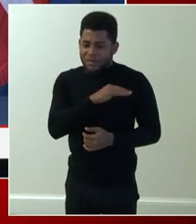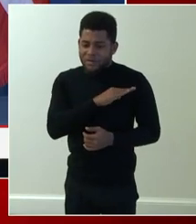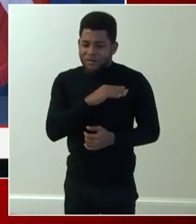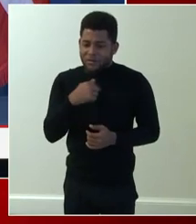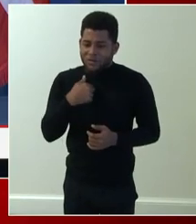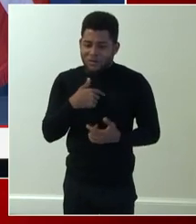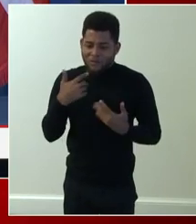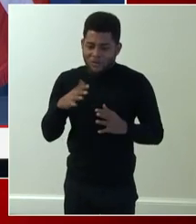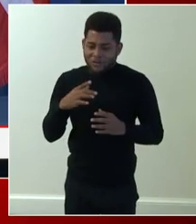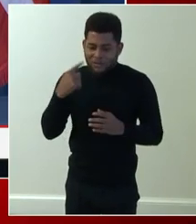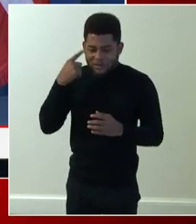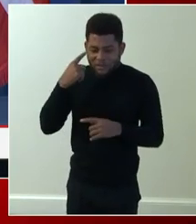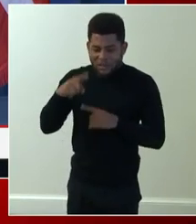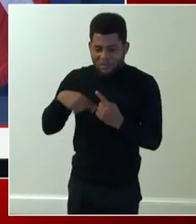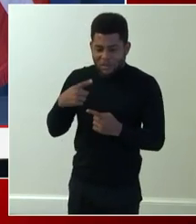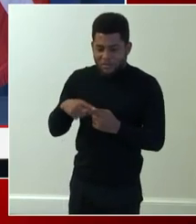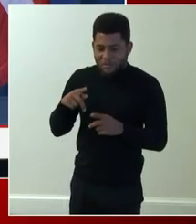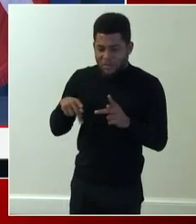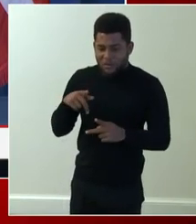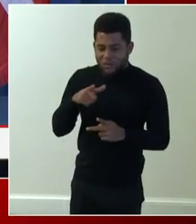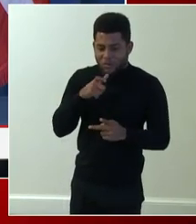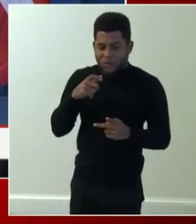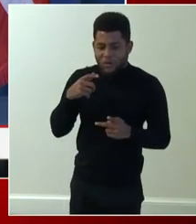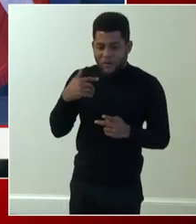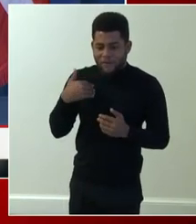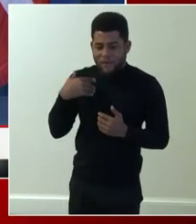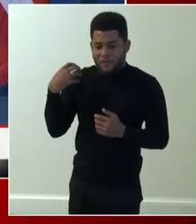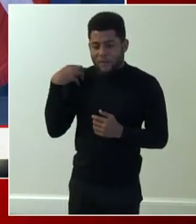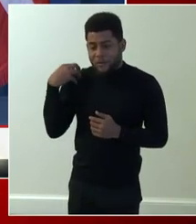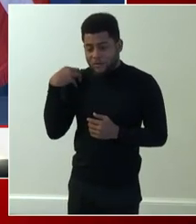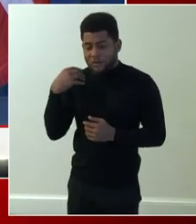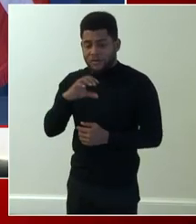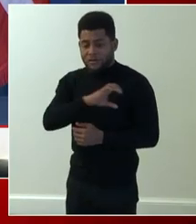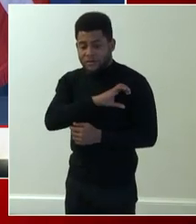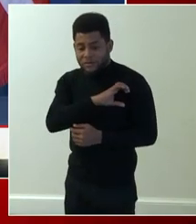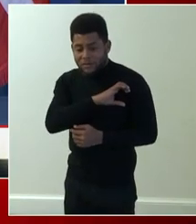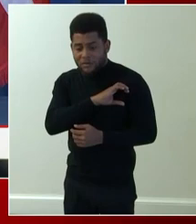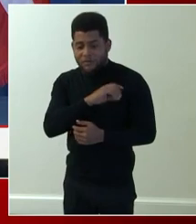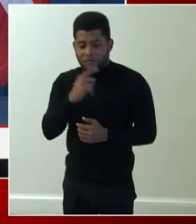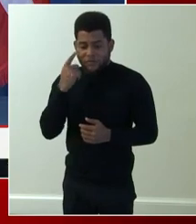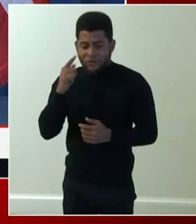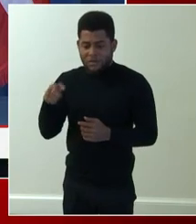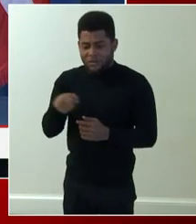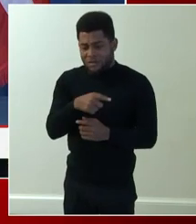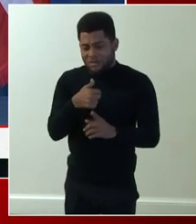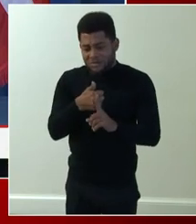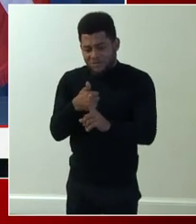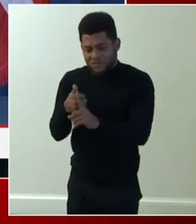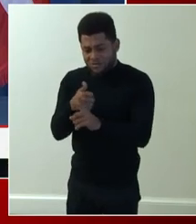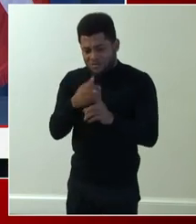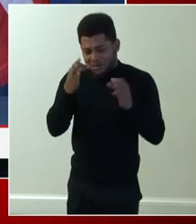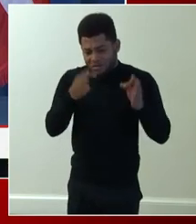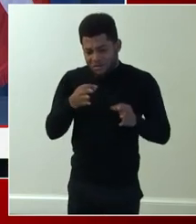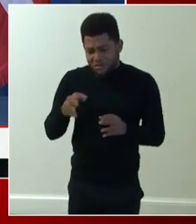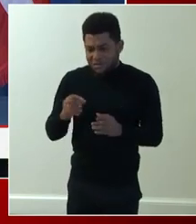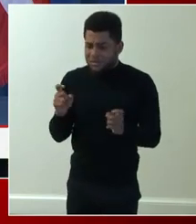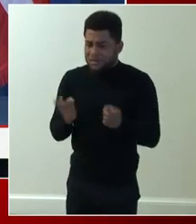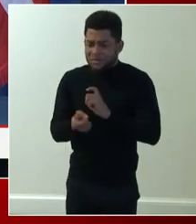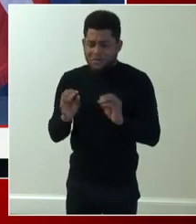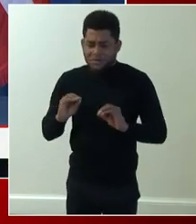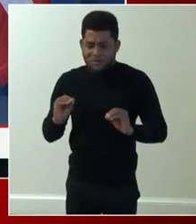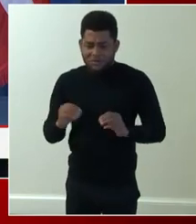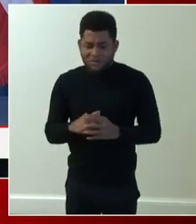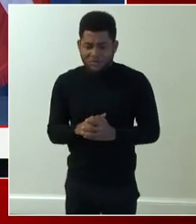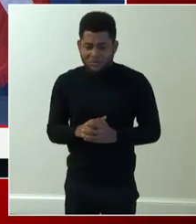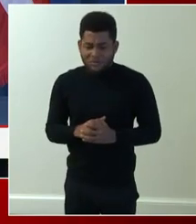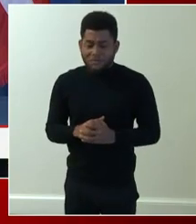about having the chief of police make termination decisions. So that wouldn't change. And I don't know, Kevin, if you have anything specific